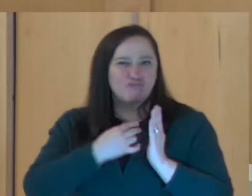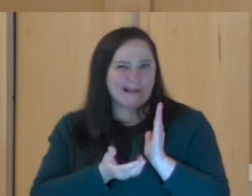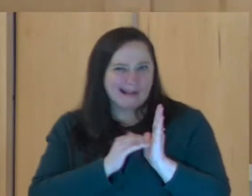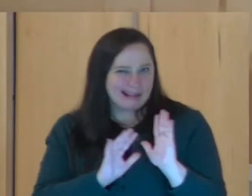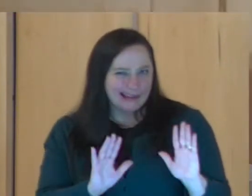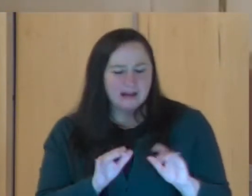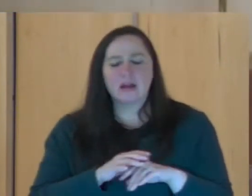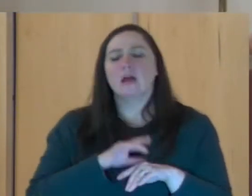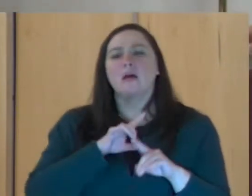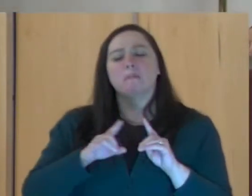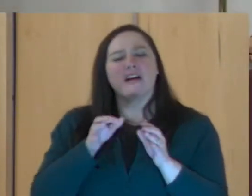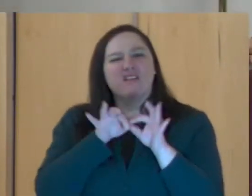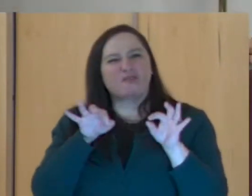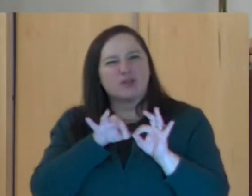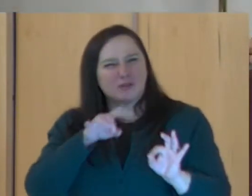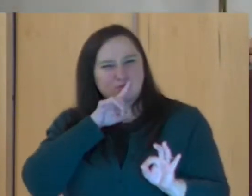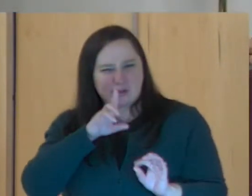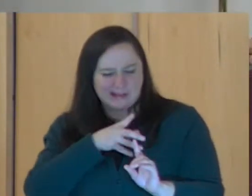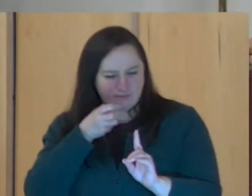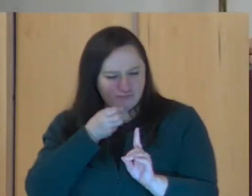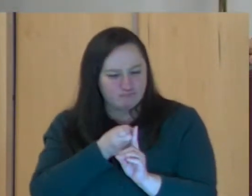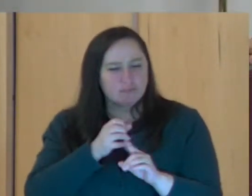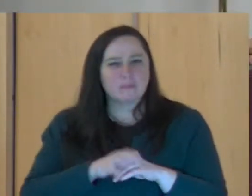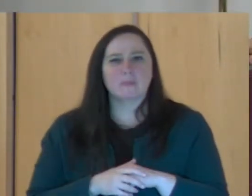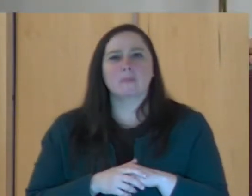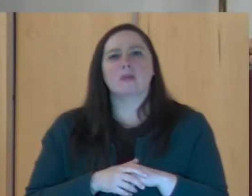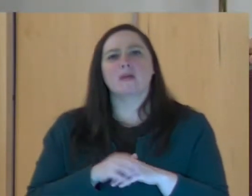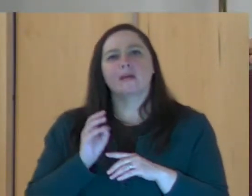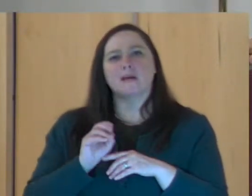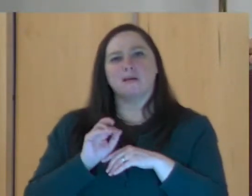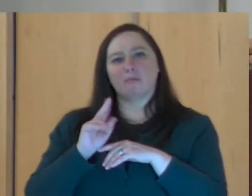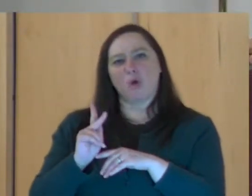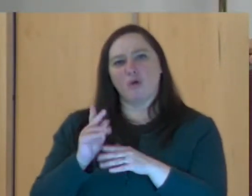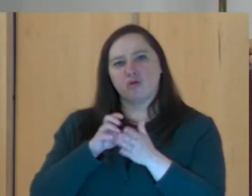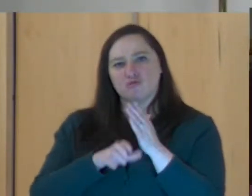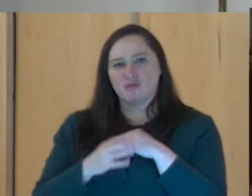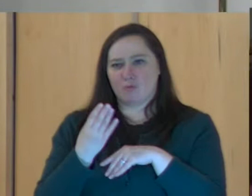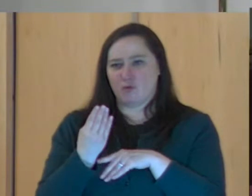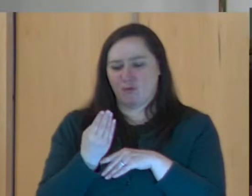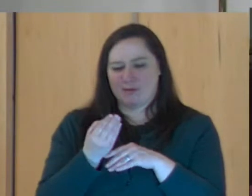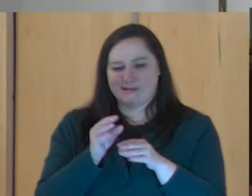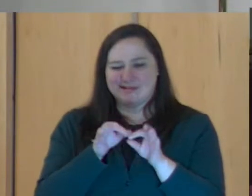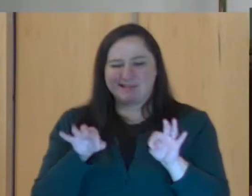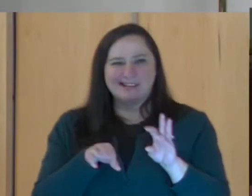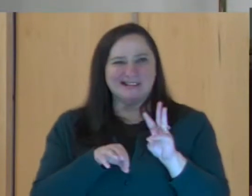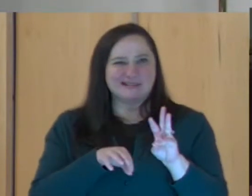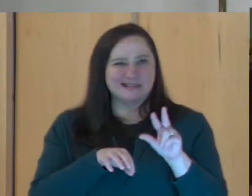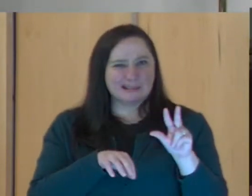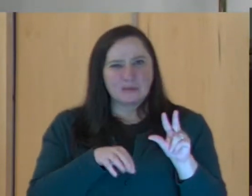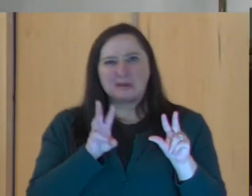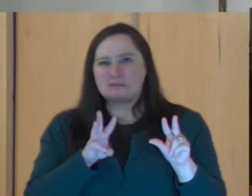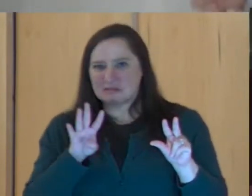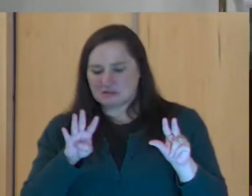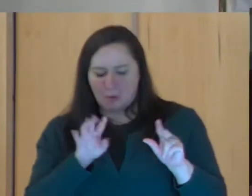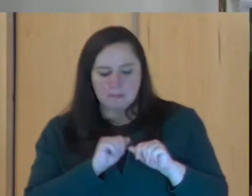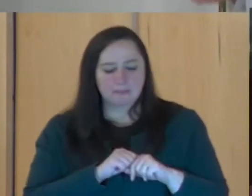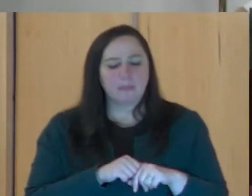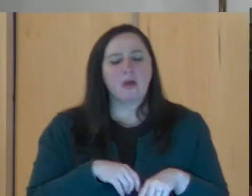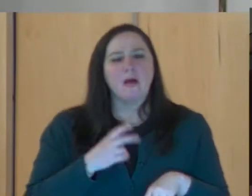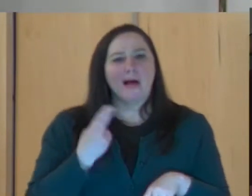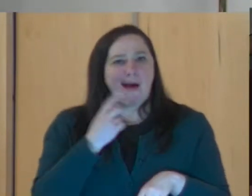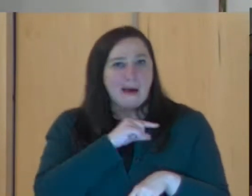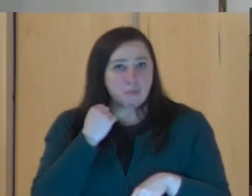are the verses that really get at the heart of it. Mark chapter 14, verses 63 and 64. The high priest,